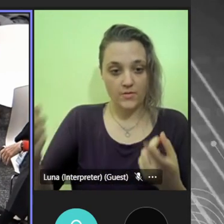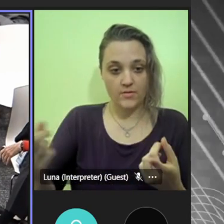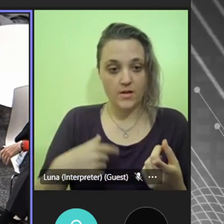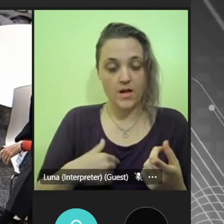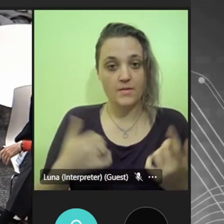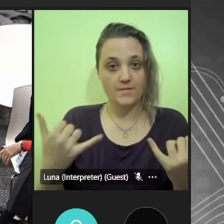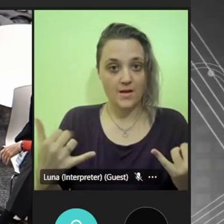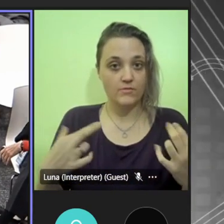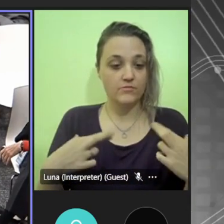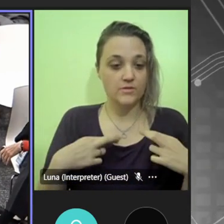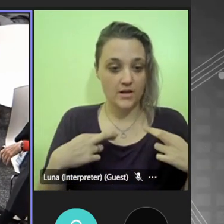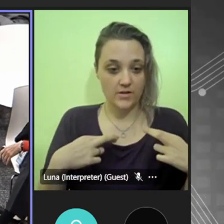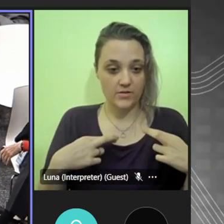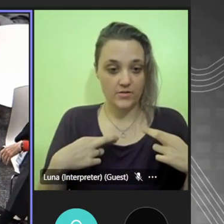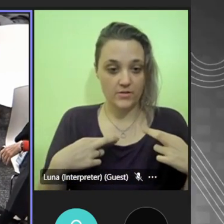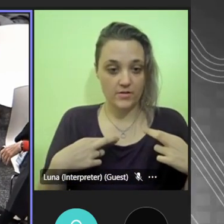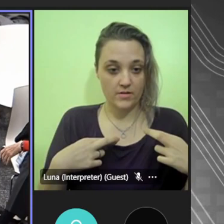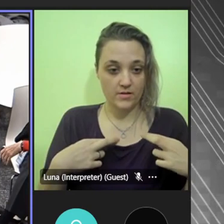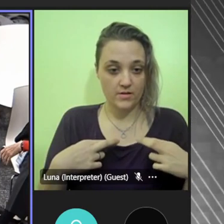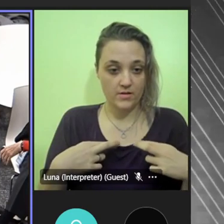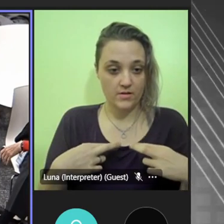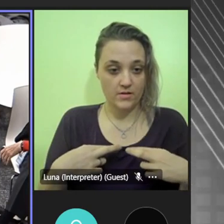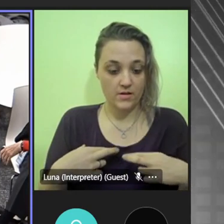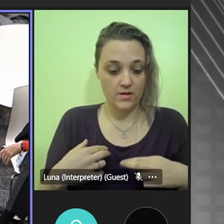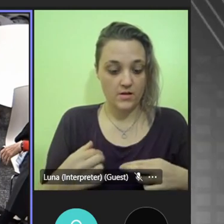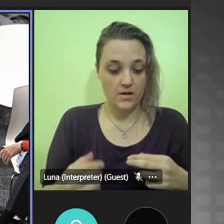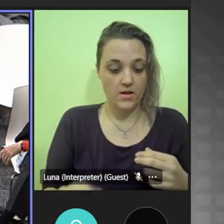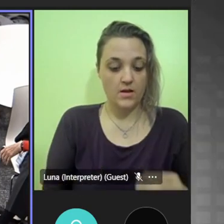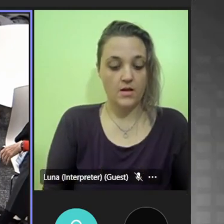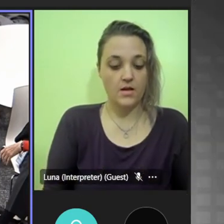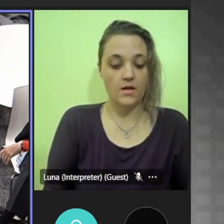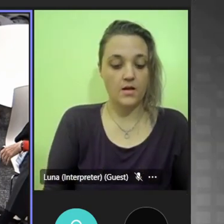downtown. And I retired now.